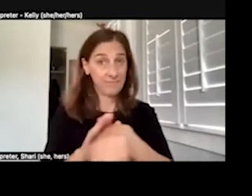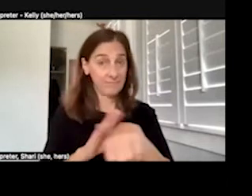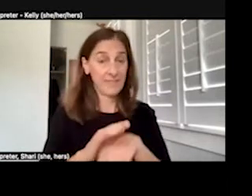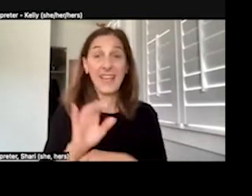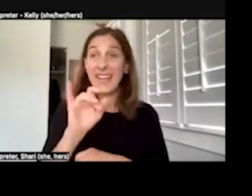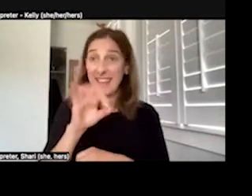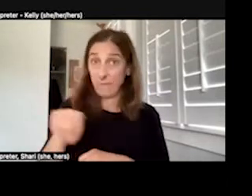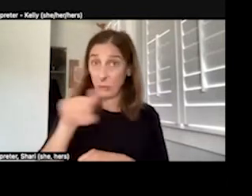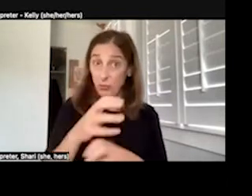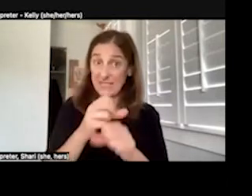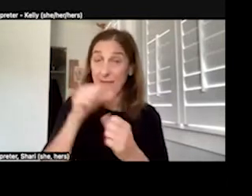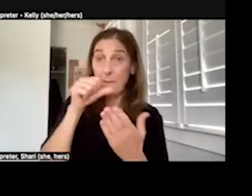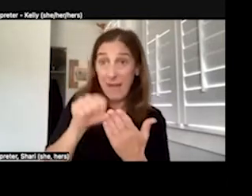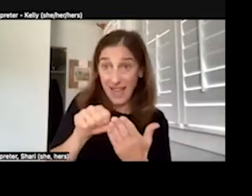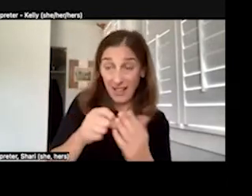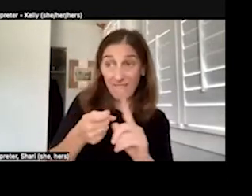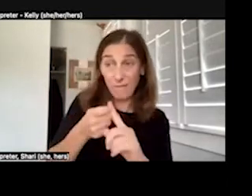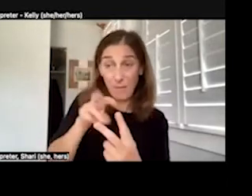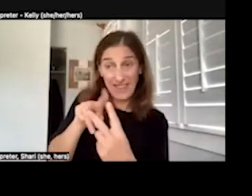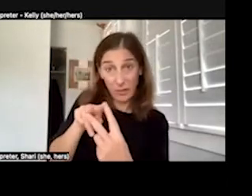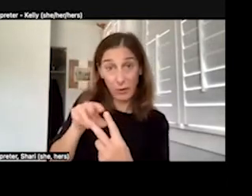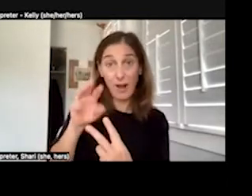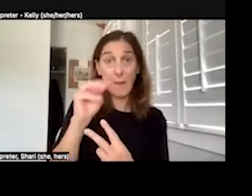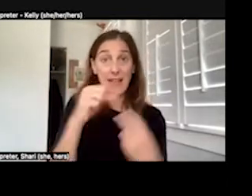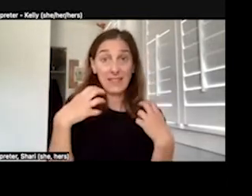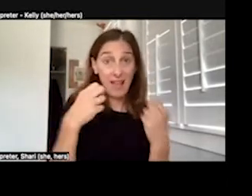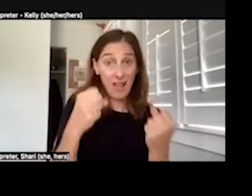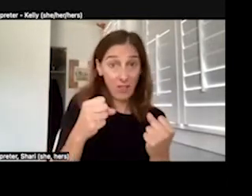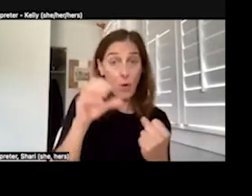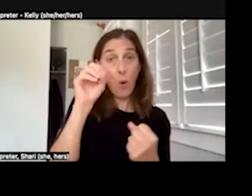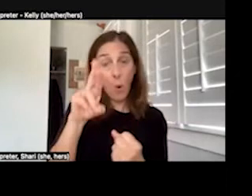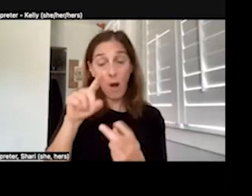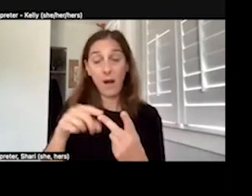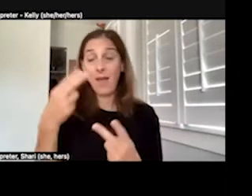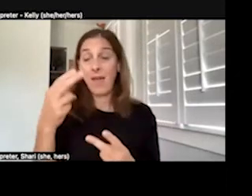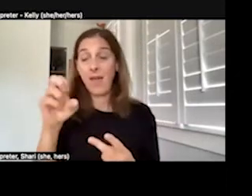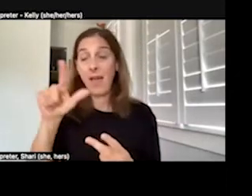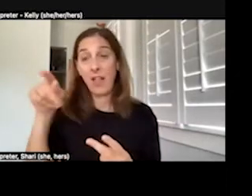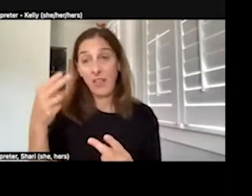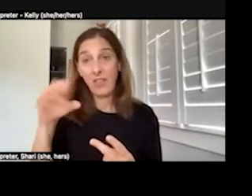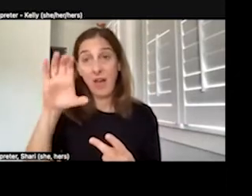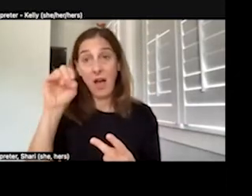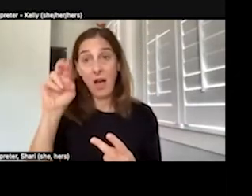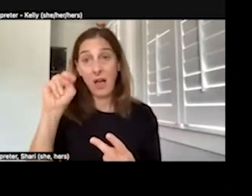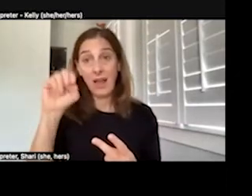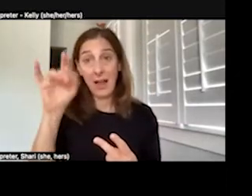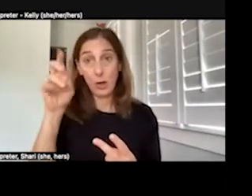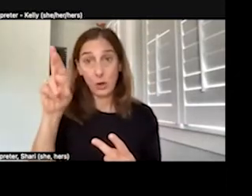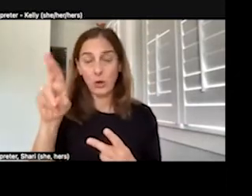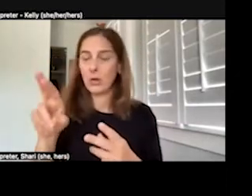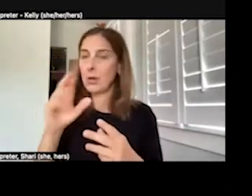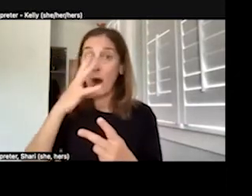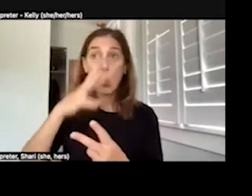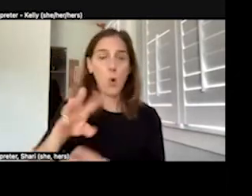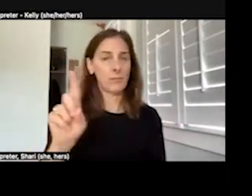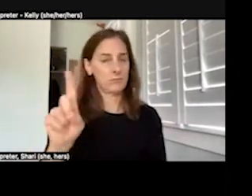Health Connector, make sure you respond to it. And most importantly, update your